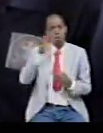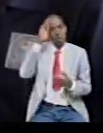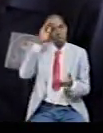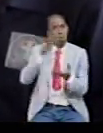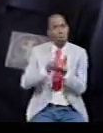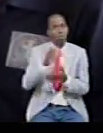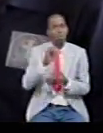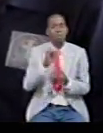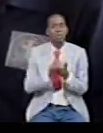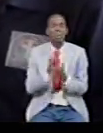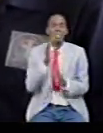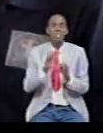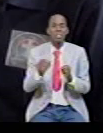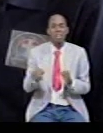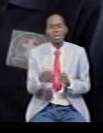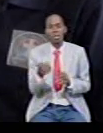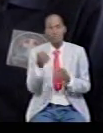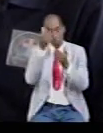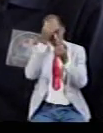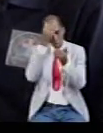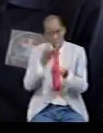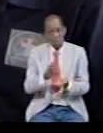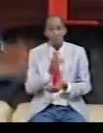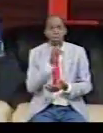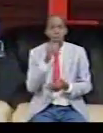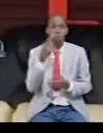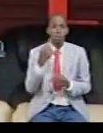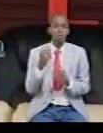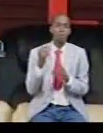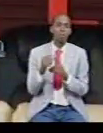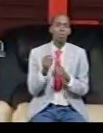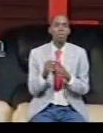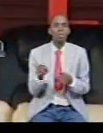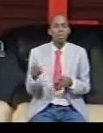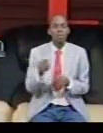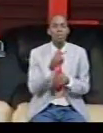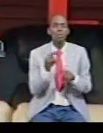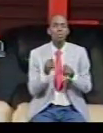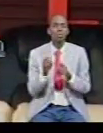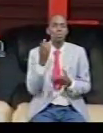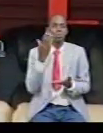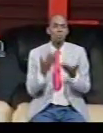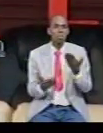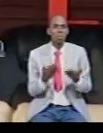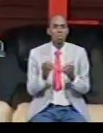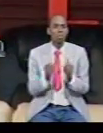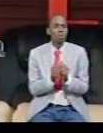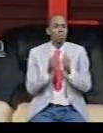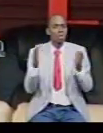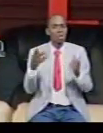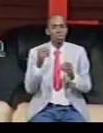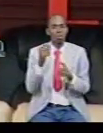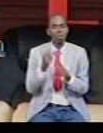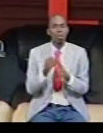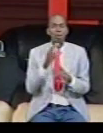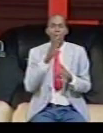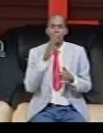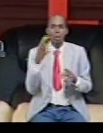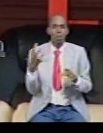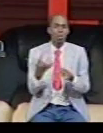if any obey not the word, they also may without the word